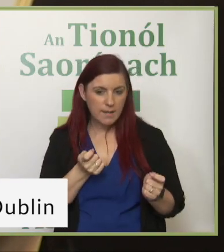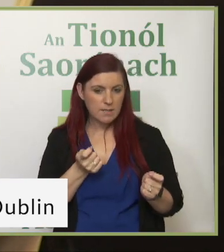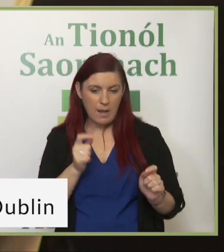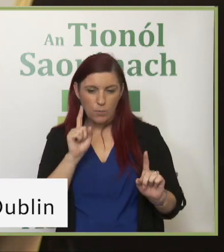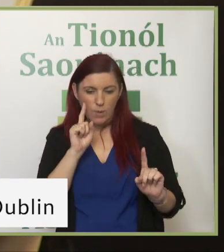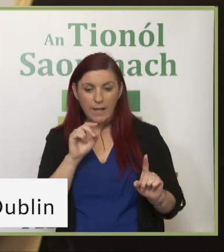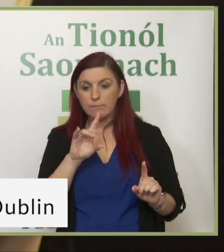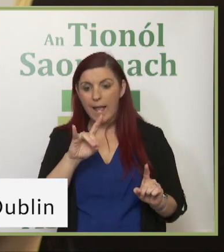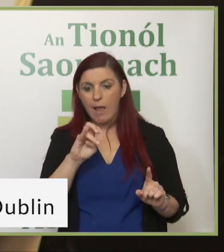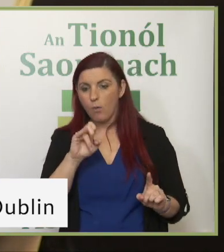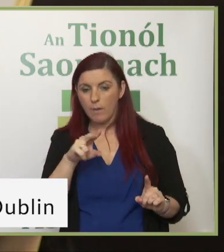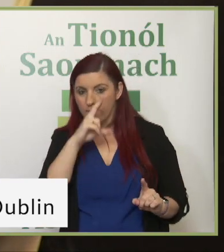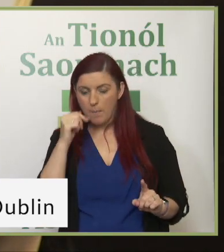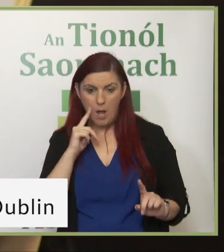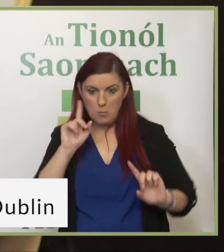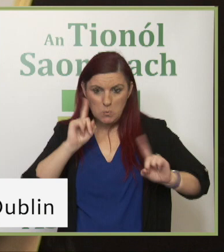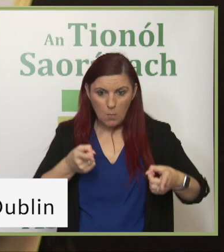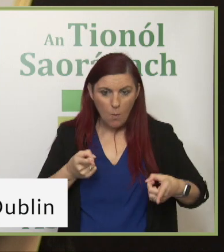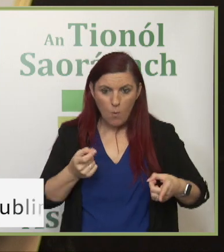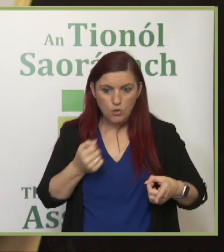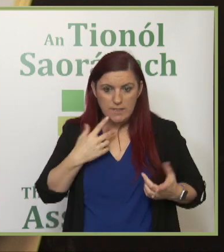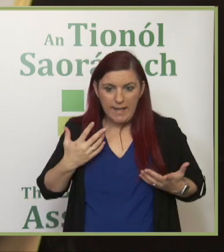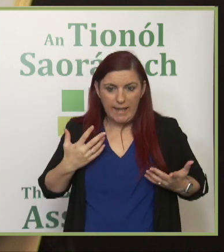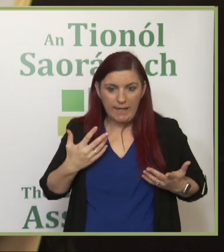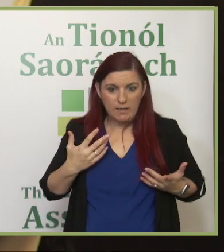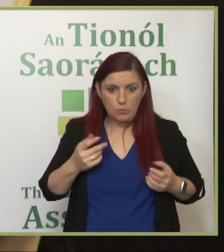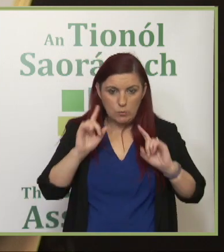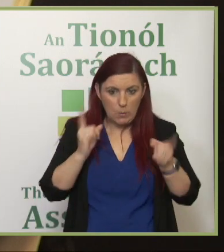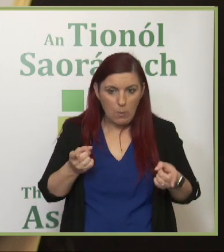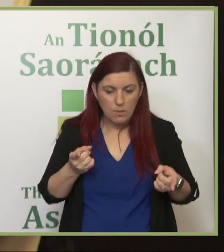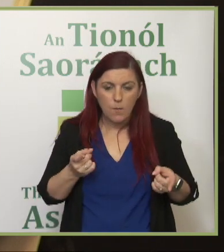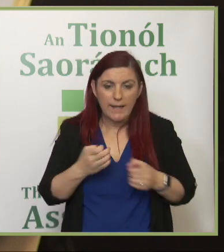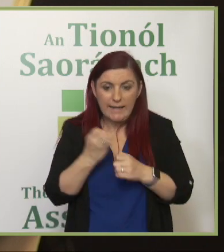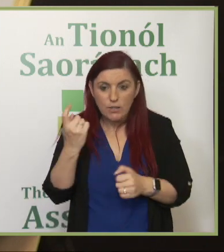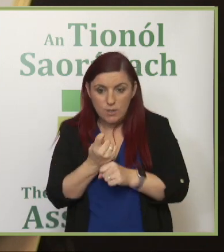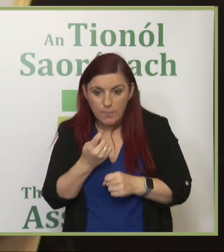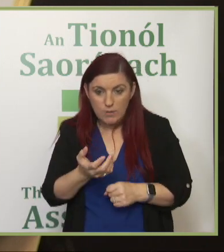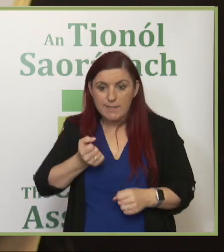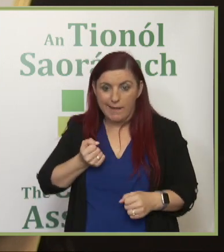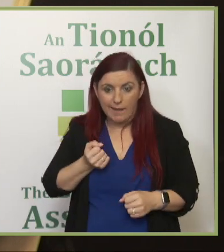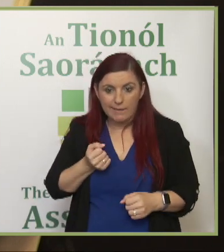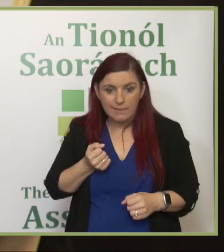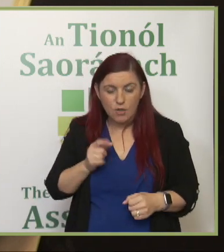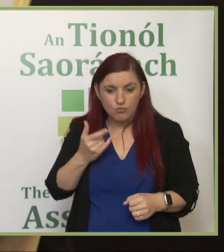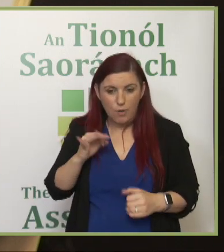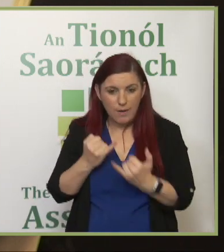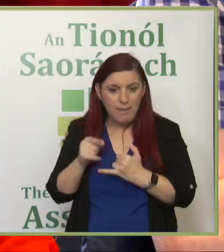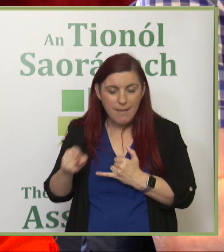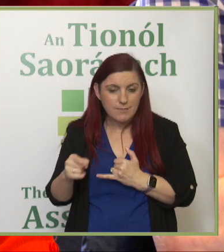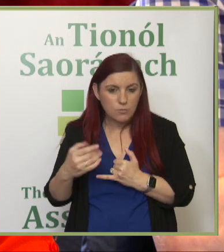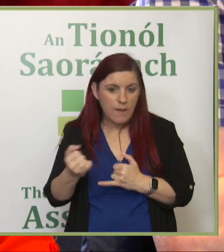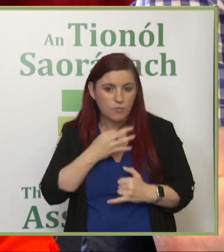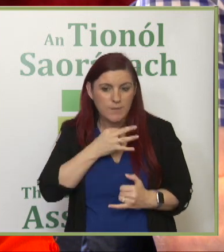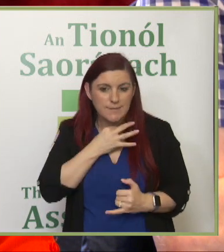you're taking, it is a case of each time you take something like that, you're taking a risk. We can't go